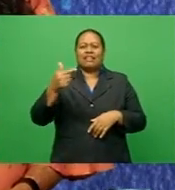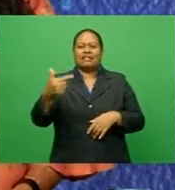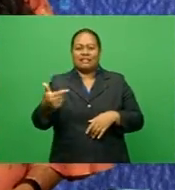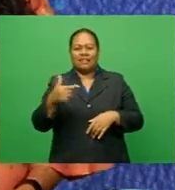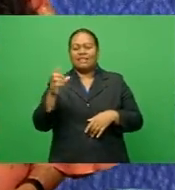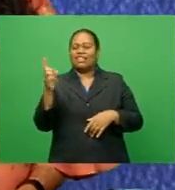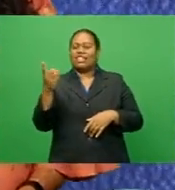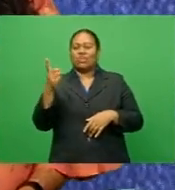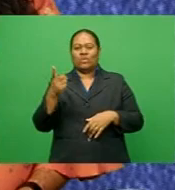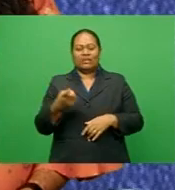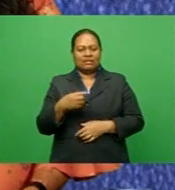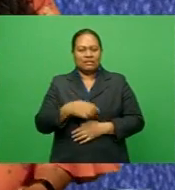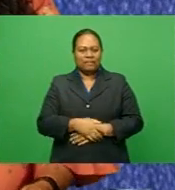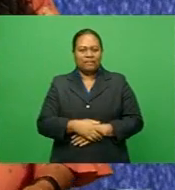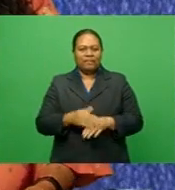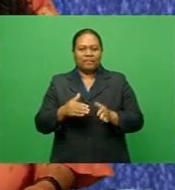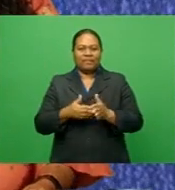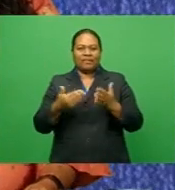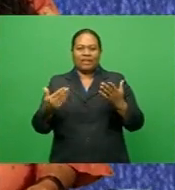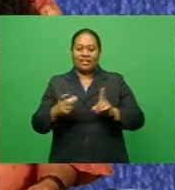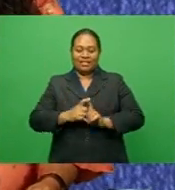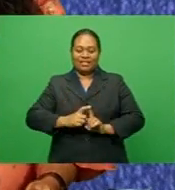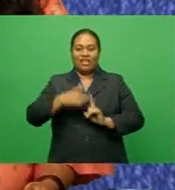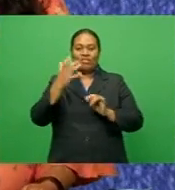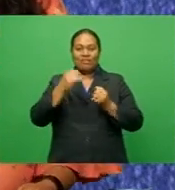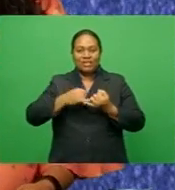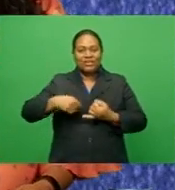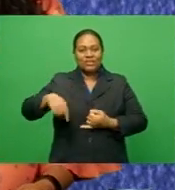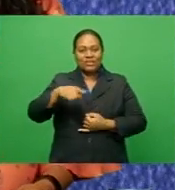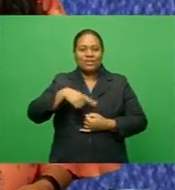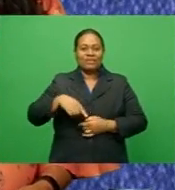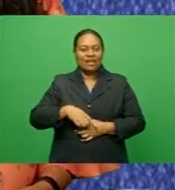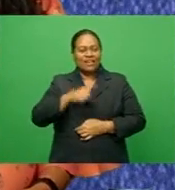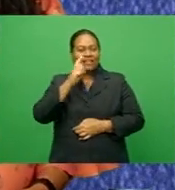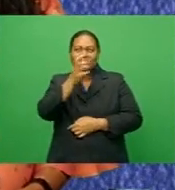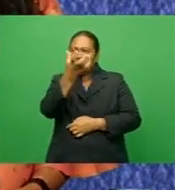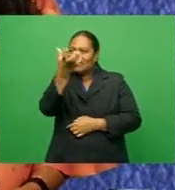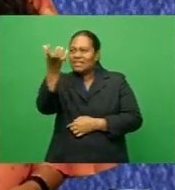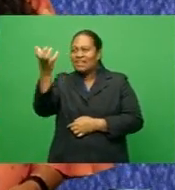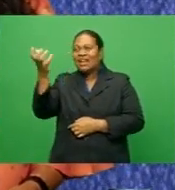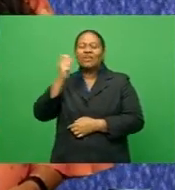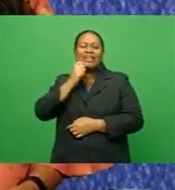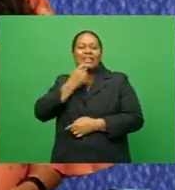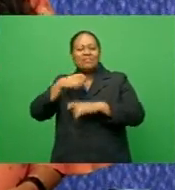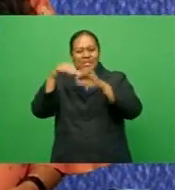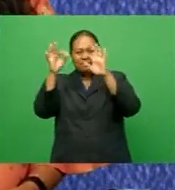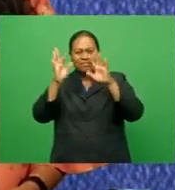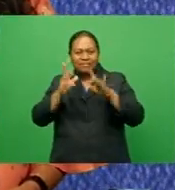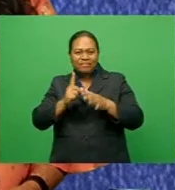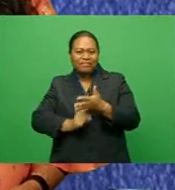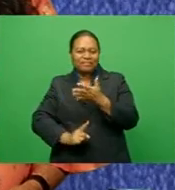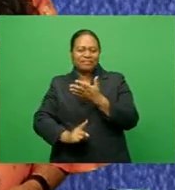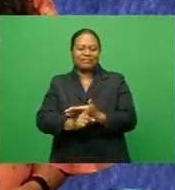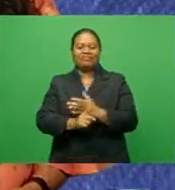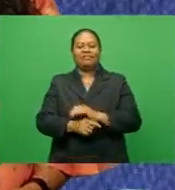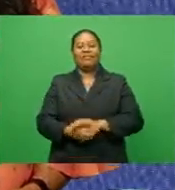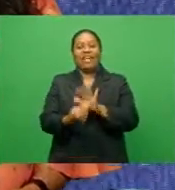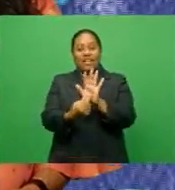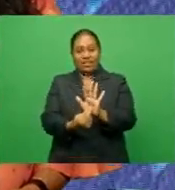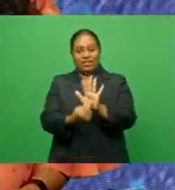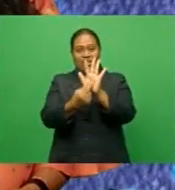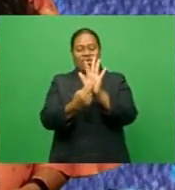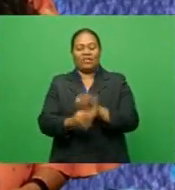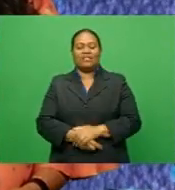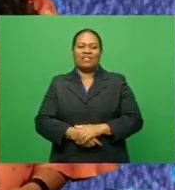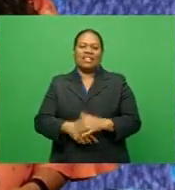degrees. Eastwards from Peck Harbour to Suva, little cloudy with odd showers surrounding. And up north,